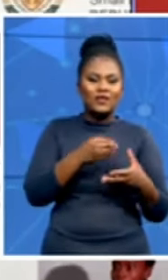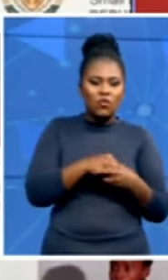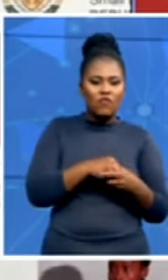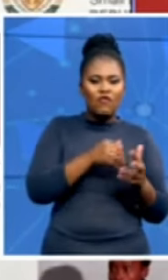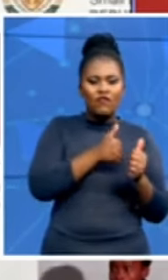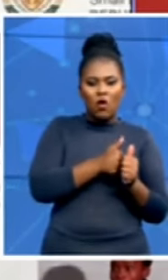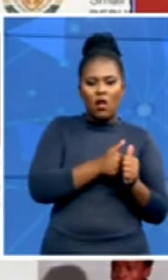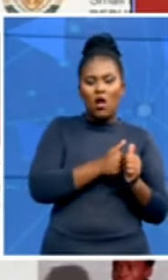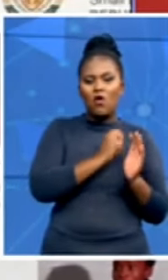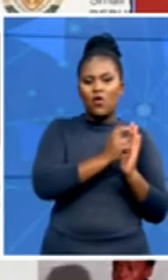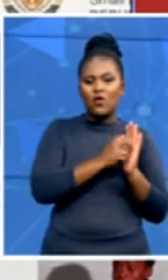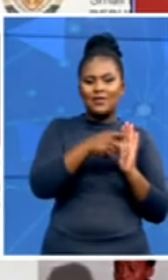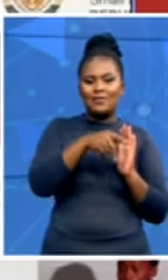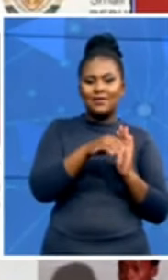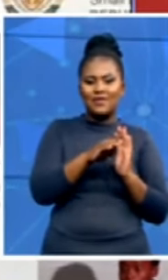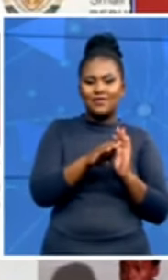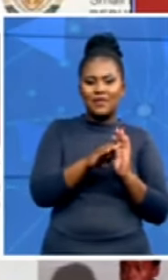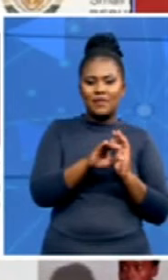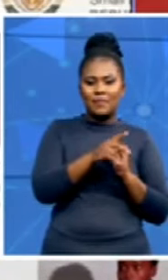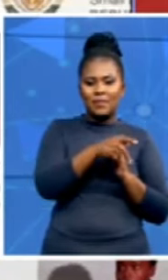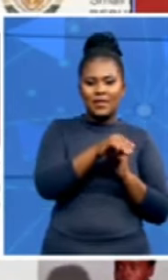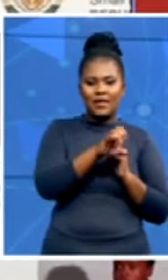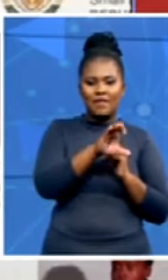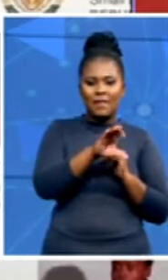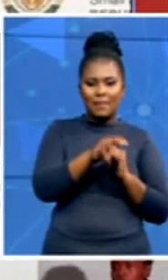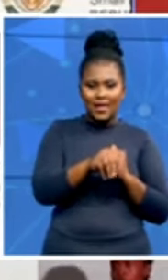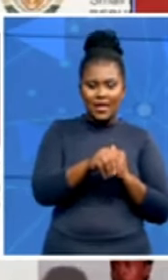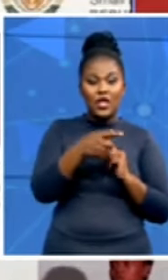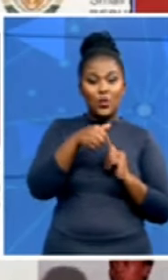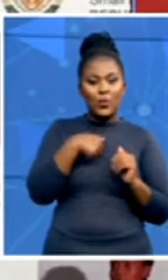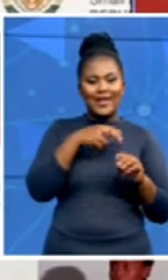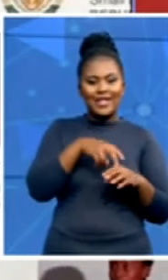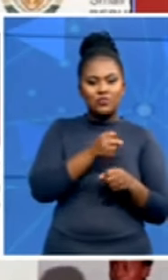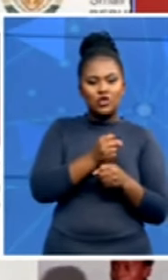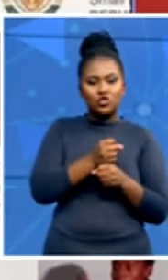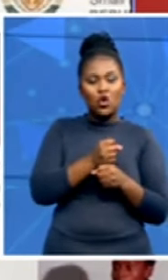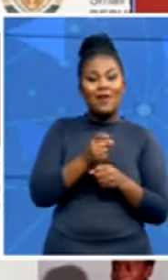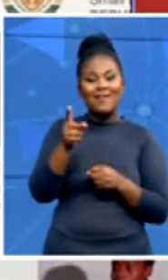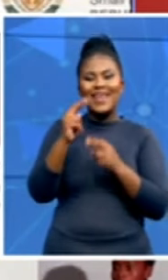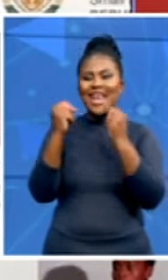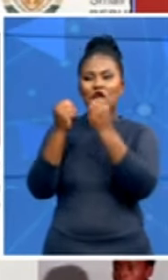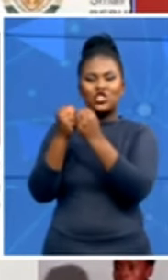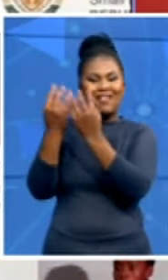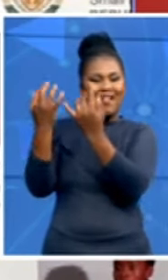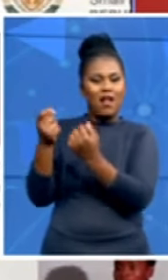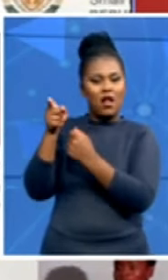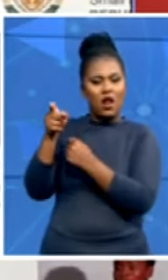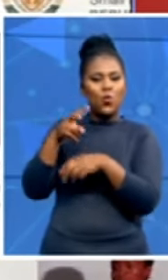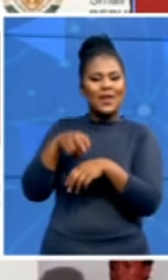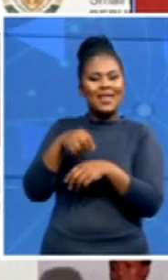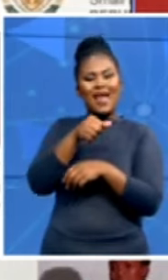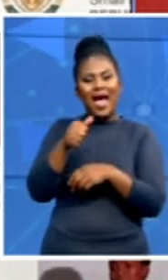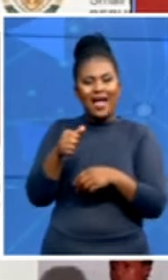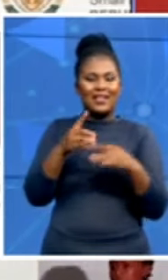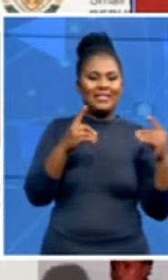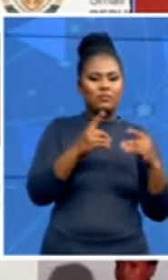outside that without the exemption from National Treasury will lead to other undesired results. And that's not something that we want for